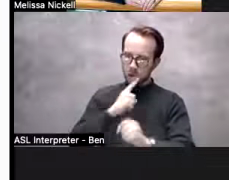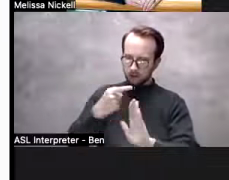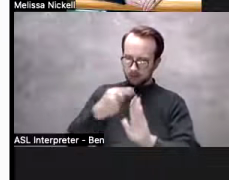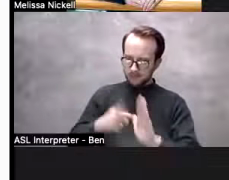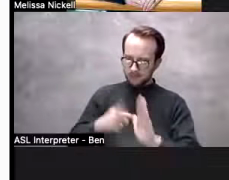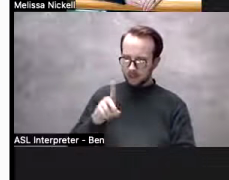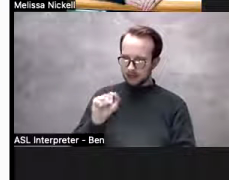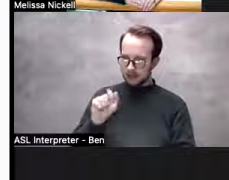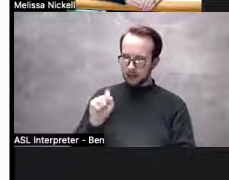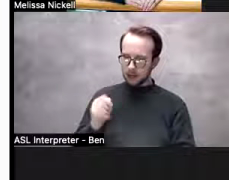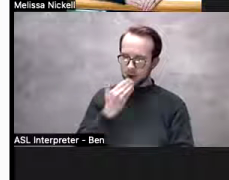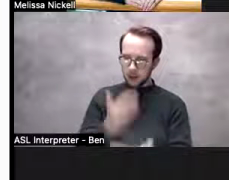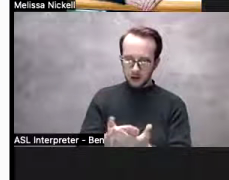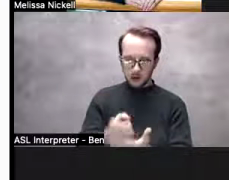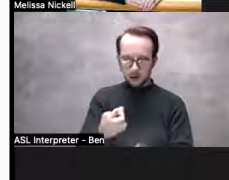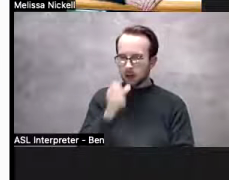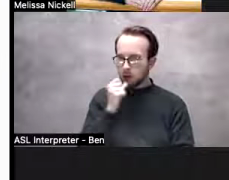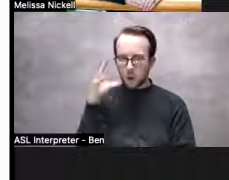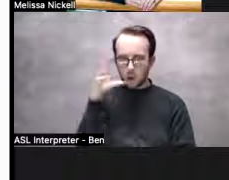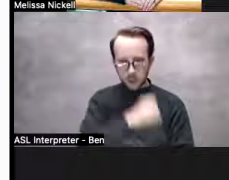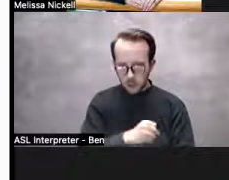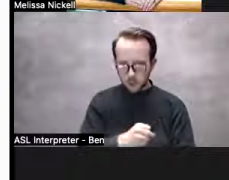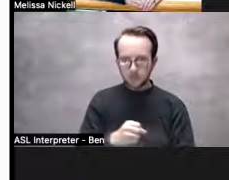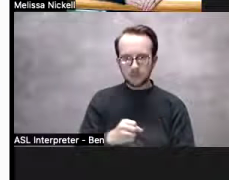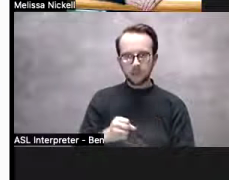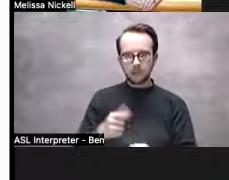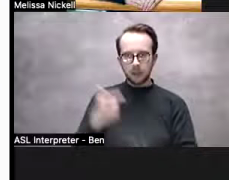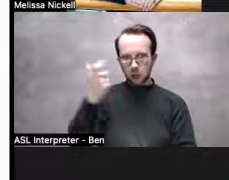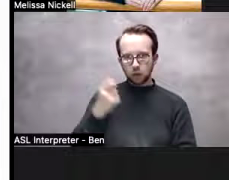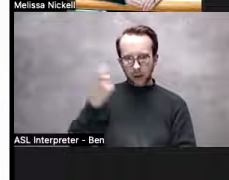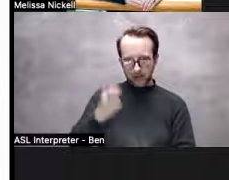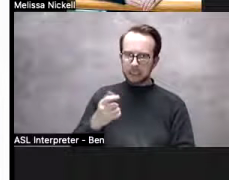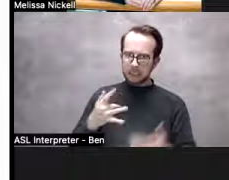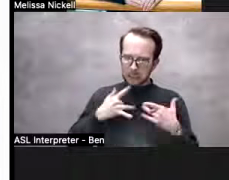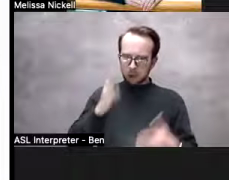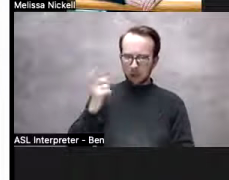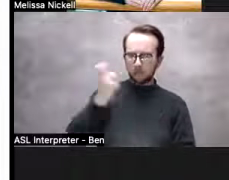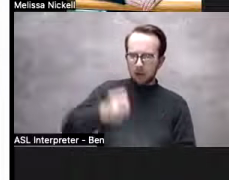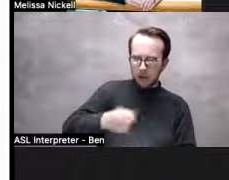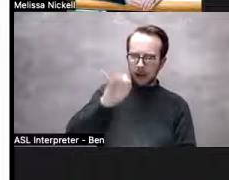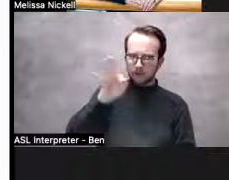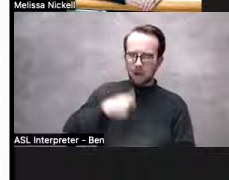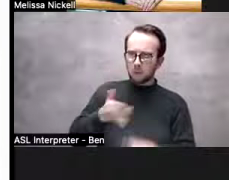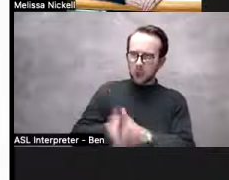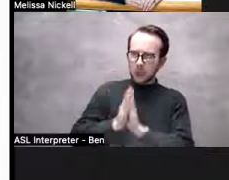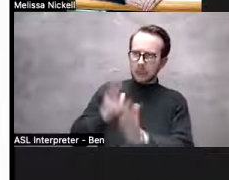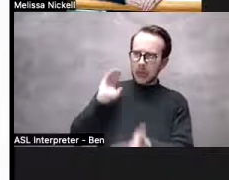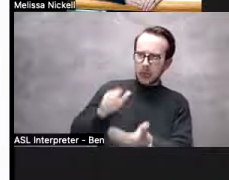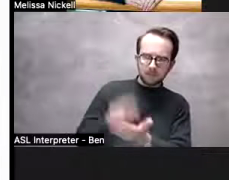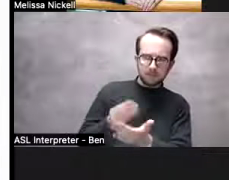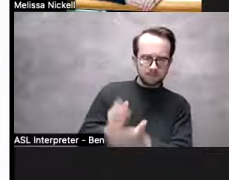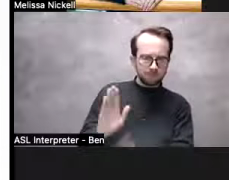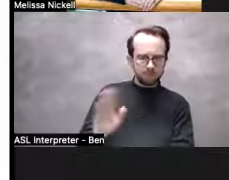that grants are more likely to be funded simply because you're requesting less money. And then NIAID, if you just